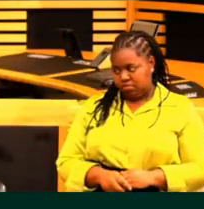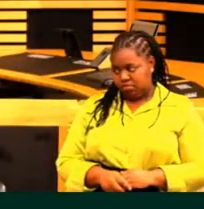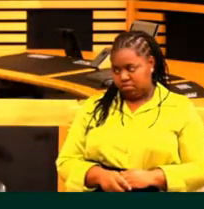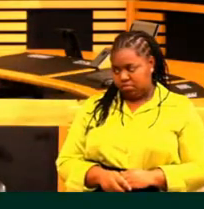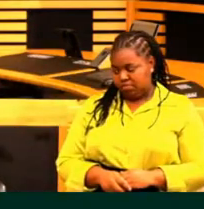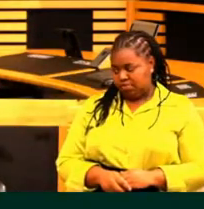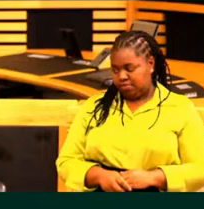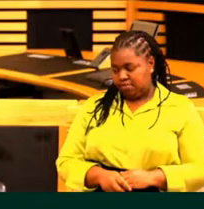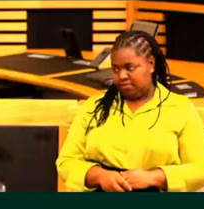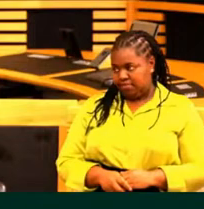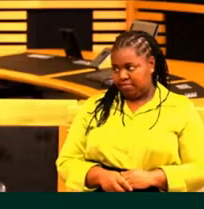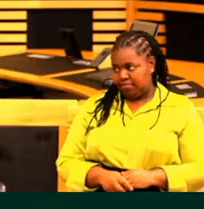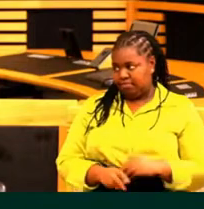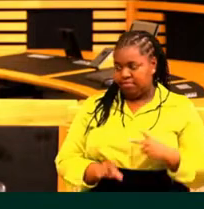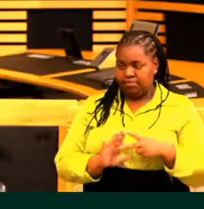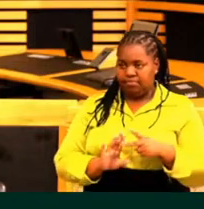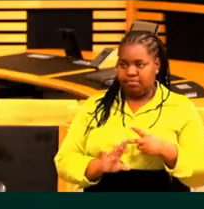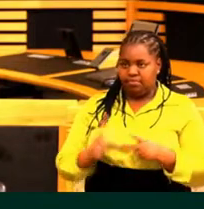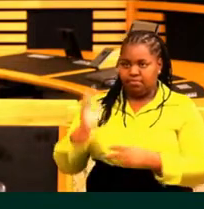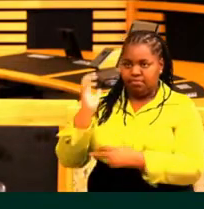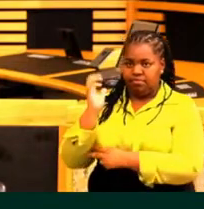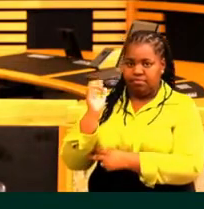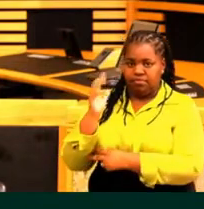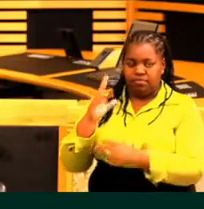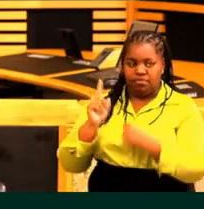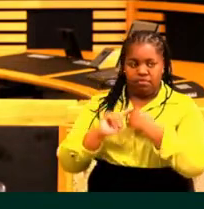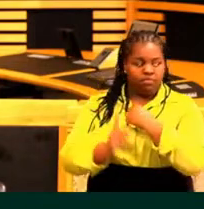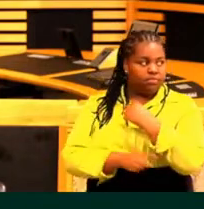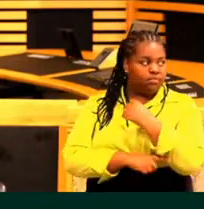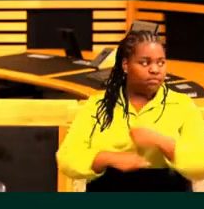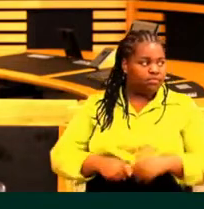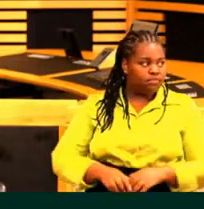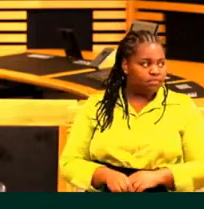James those are the last two speakers on the debate